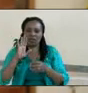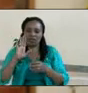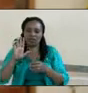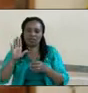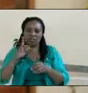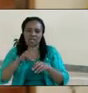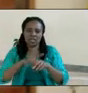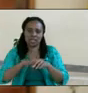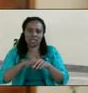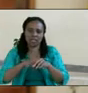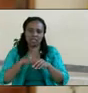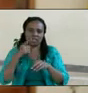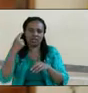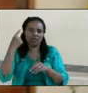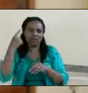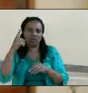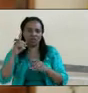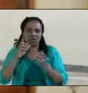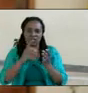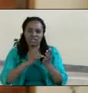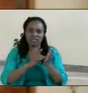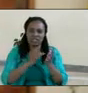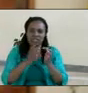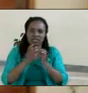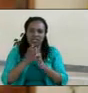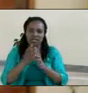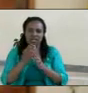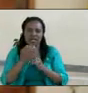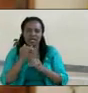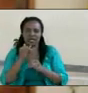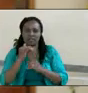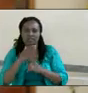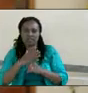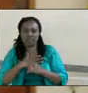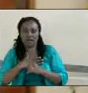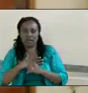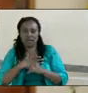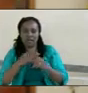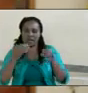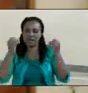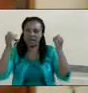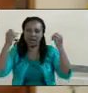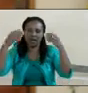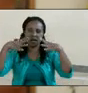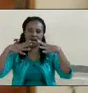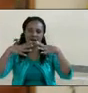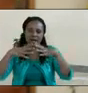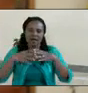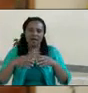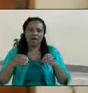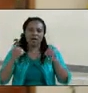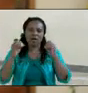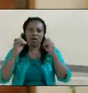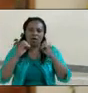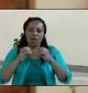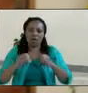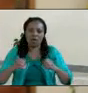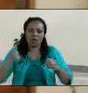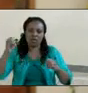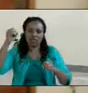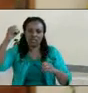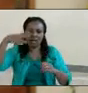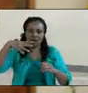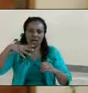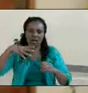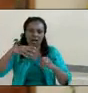For Jesus is my light. Oh, the sunshine,